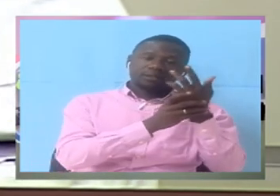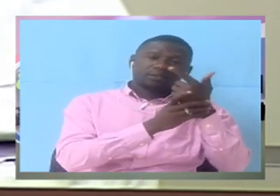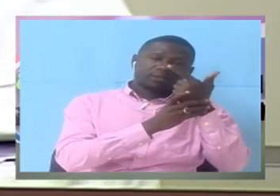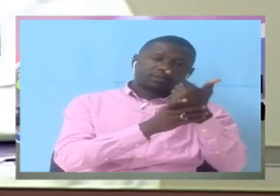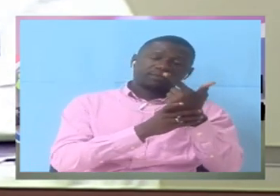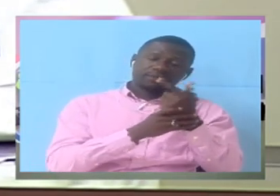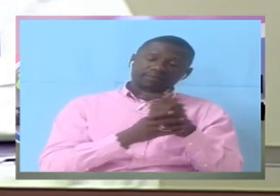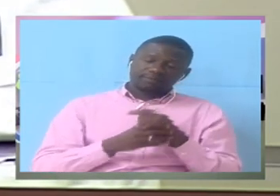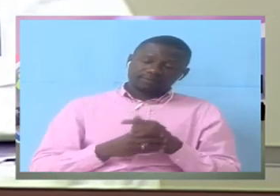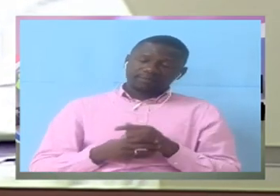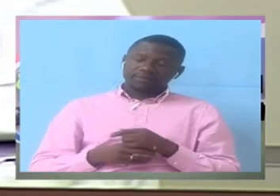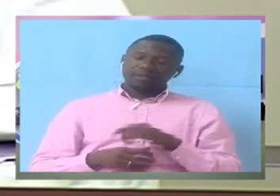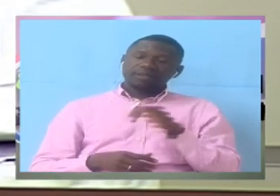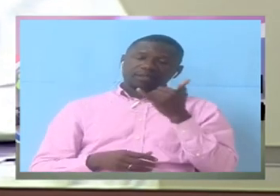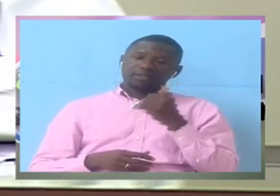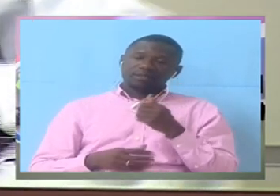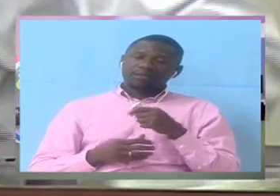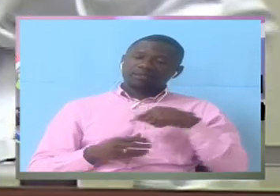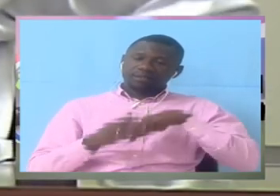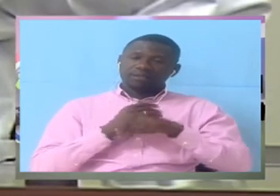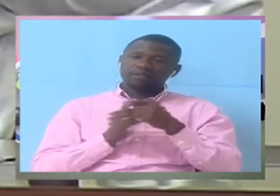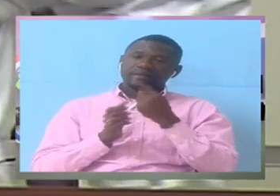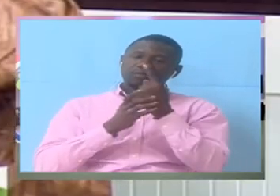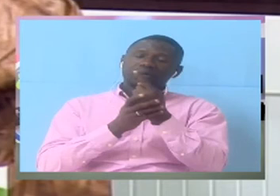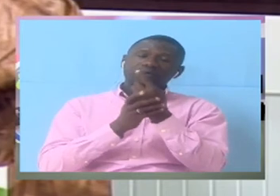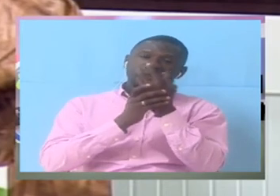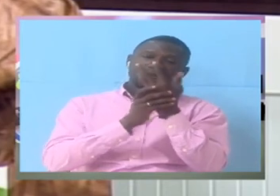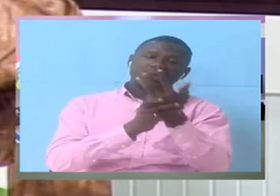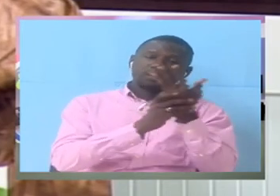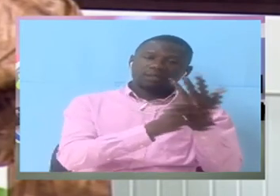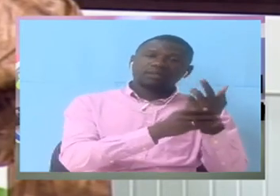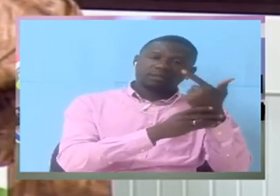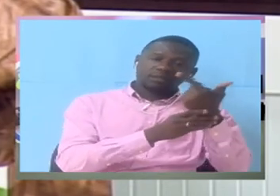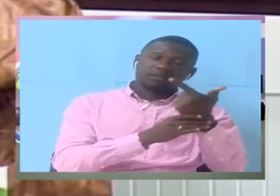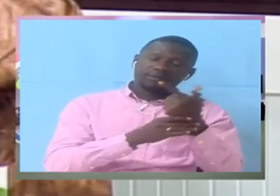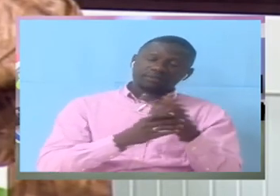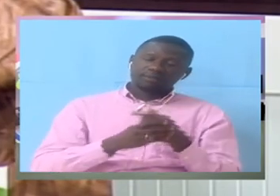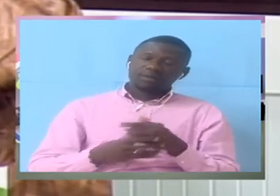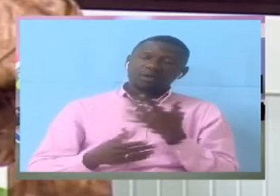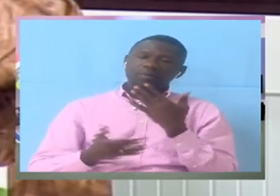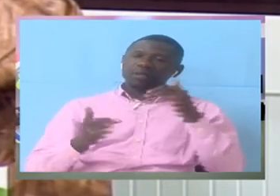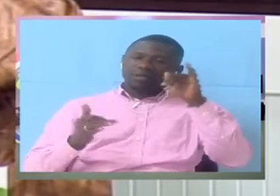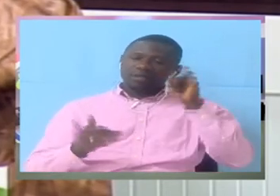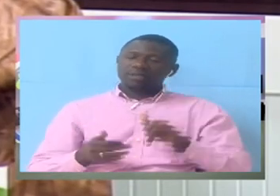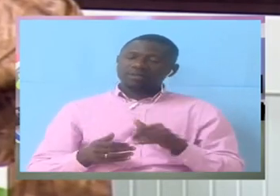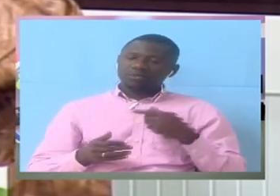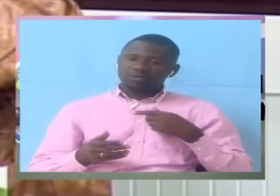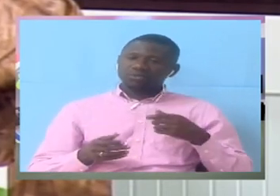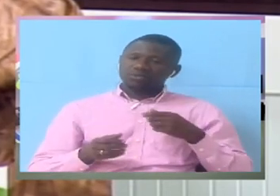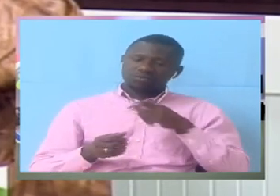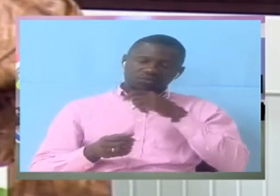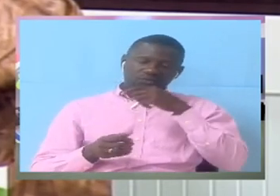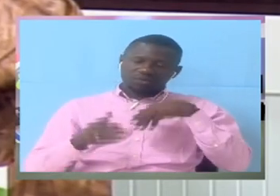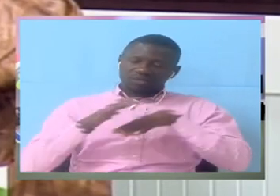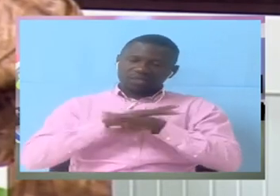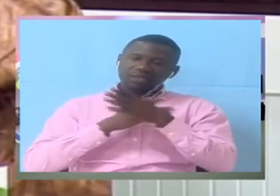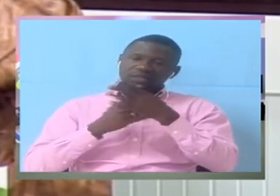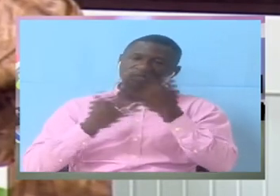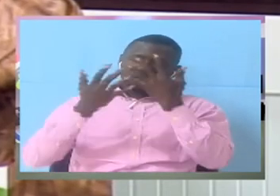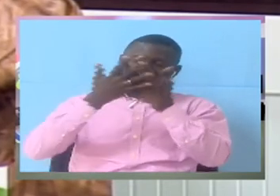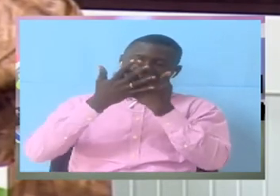1997. For how many years did you serve? 19 years for 9 months. I